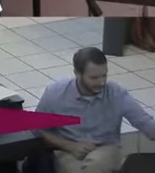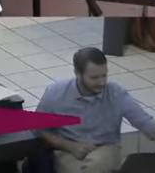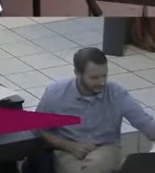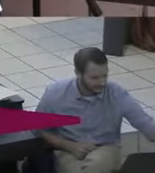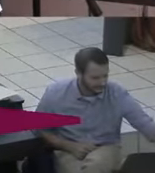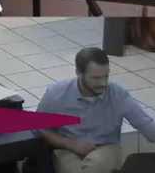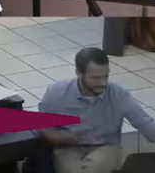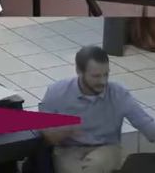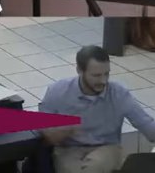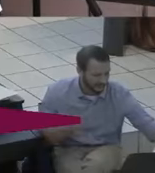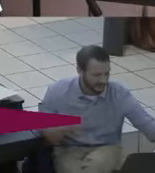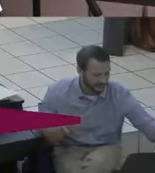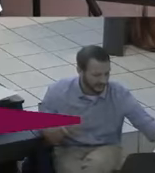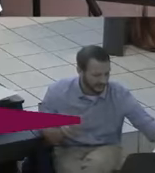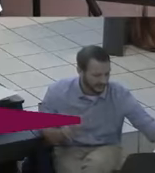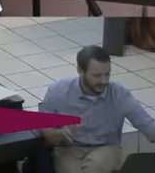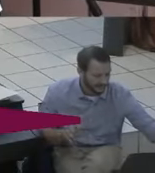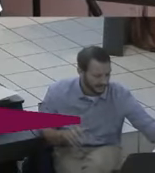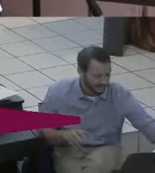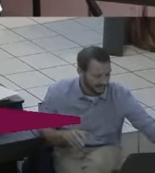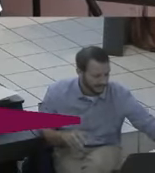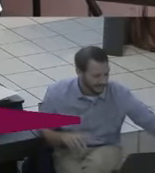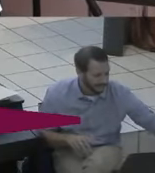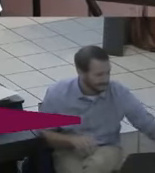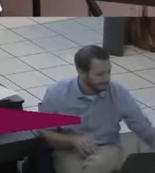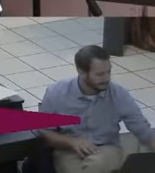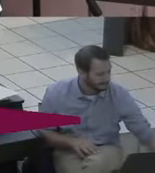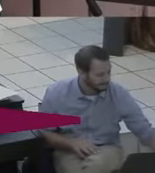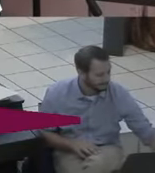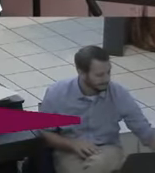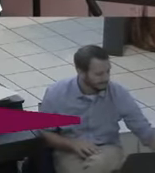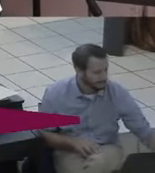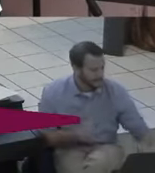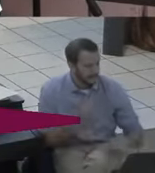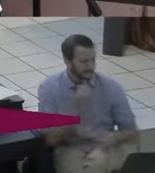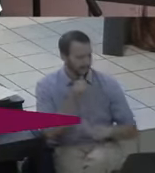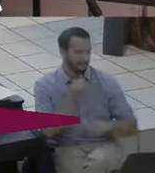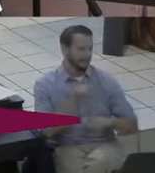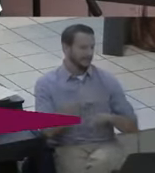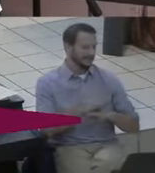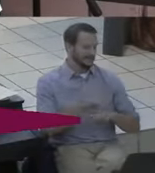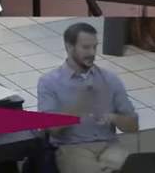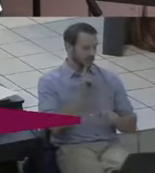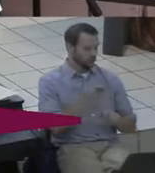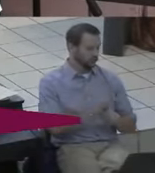Number 473, Blessed Assurance, 473.